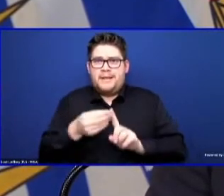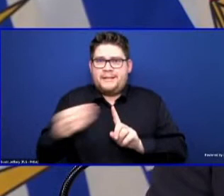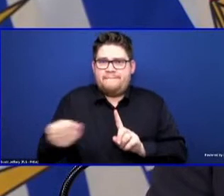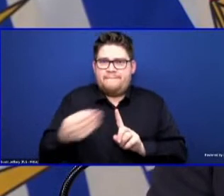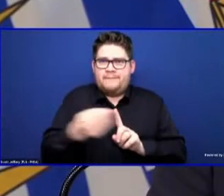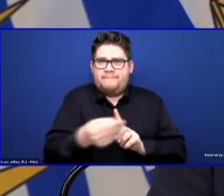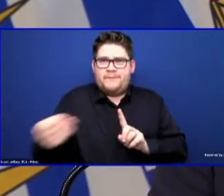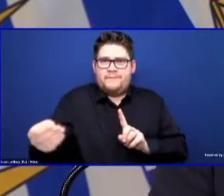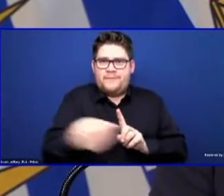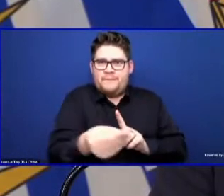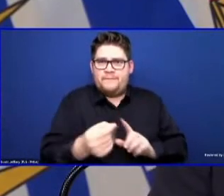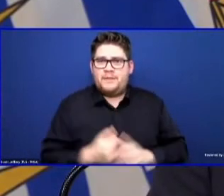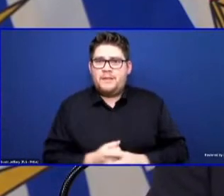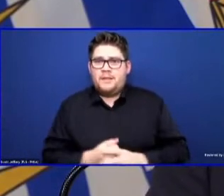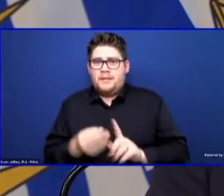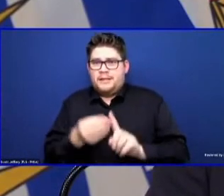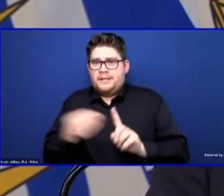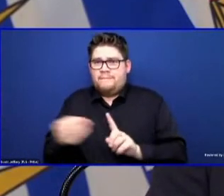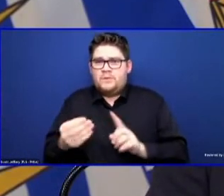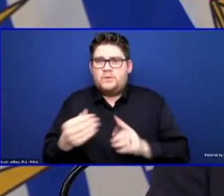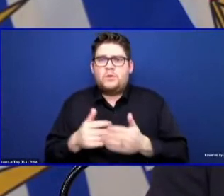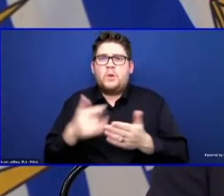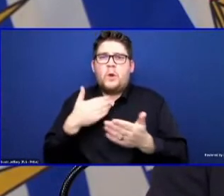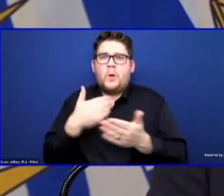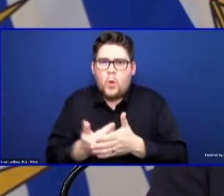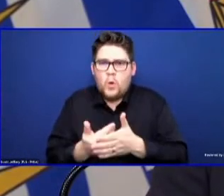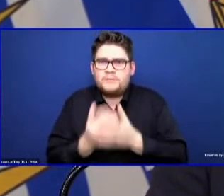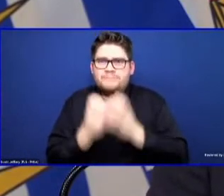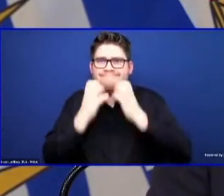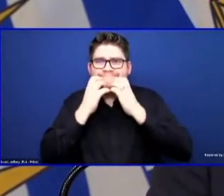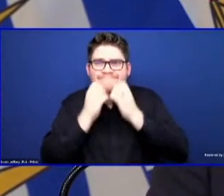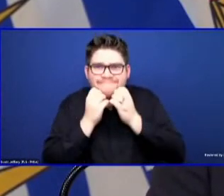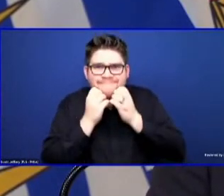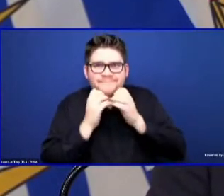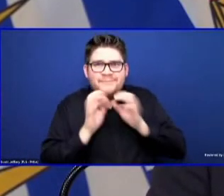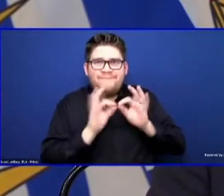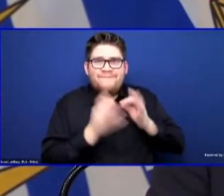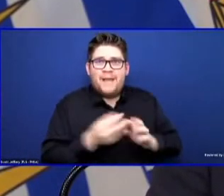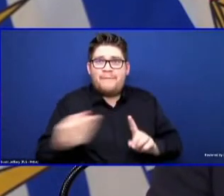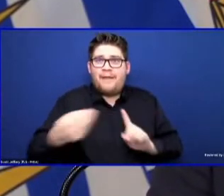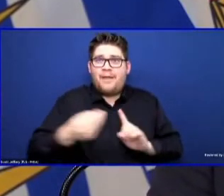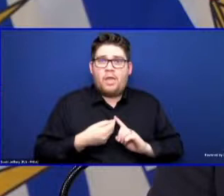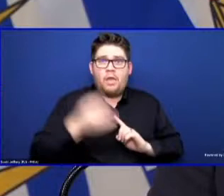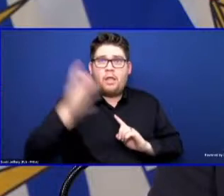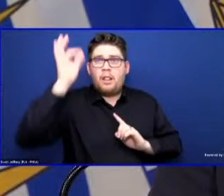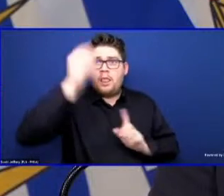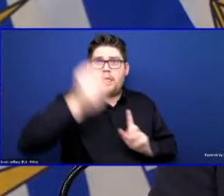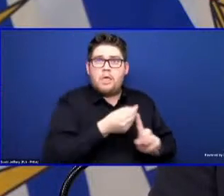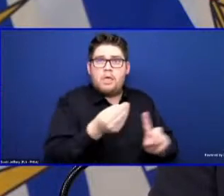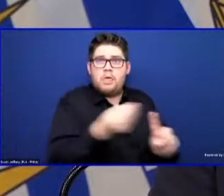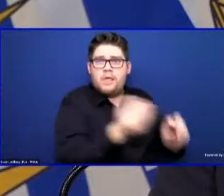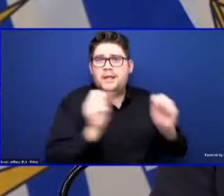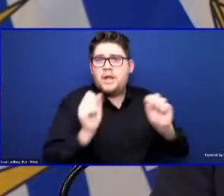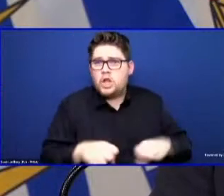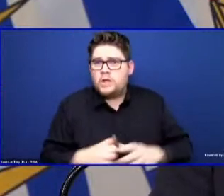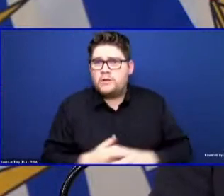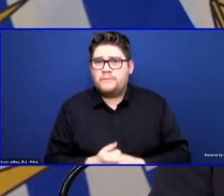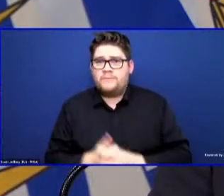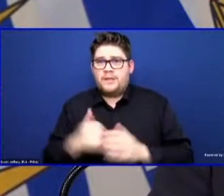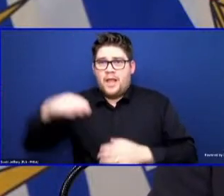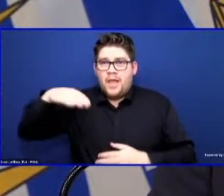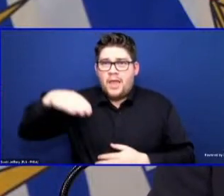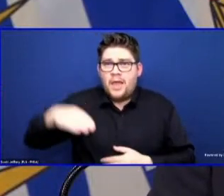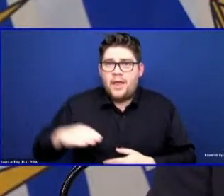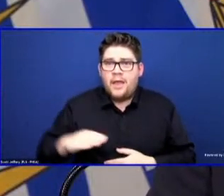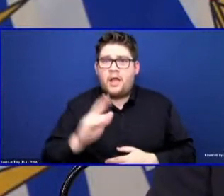is our third wave, and we have done this before, and we can do it again. I'm asking everybody to do our